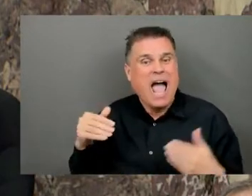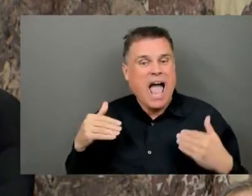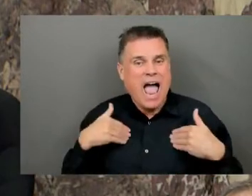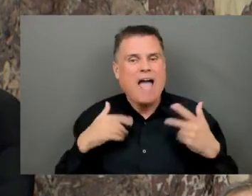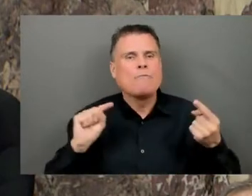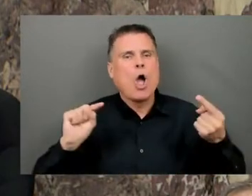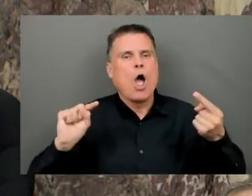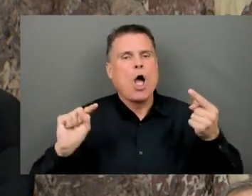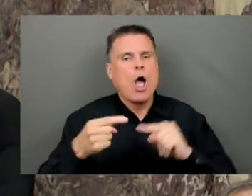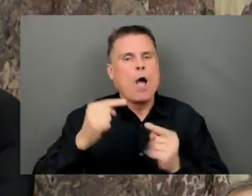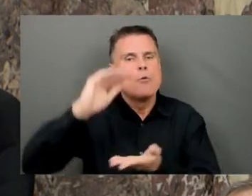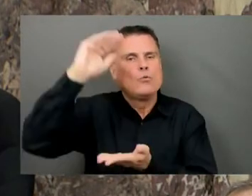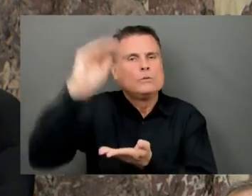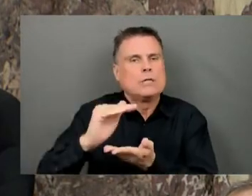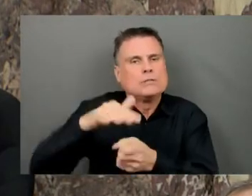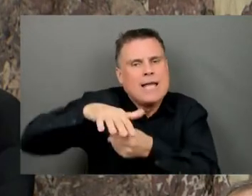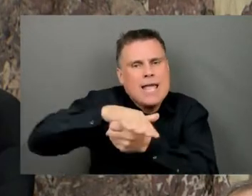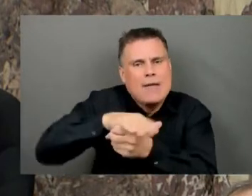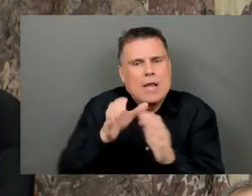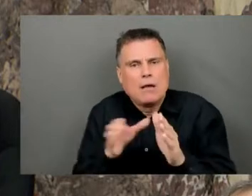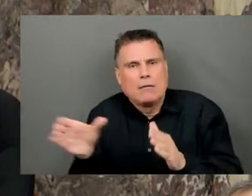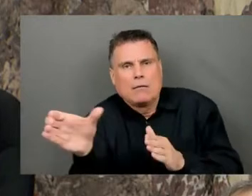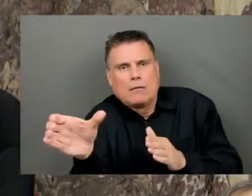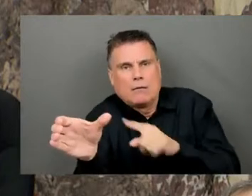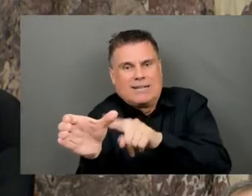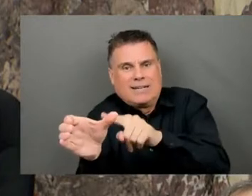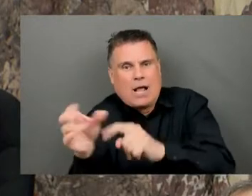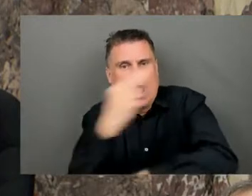that hospital, Honourable Speaker. Thank you.